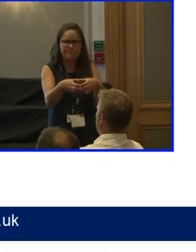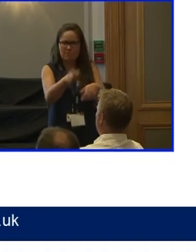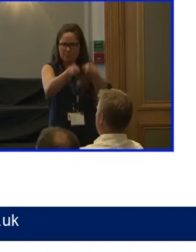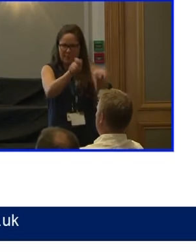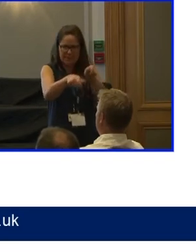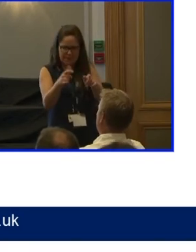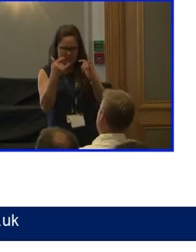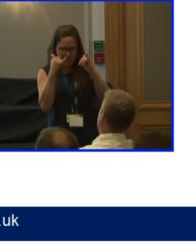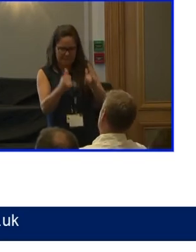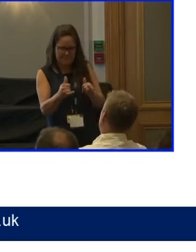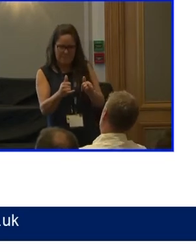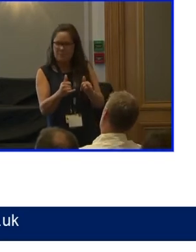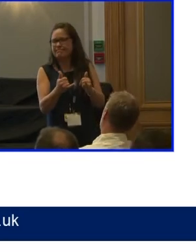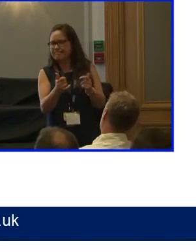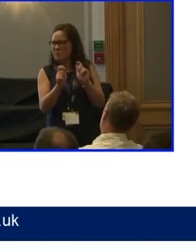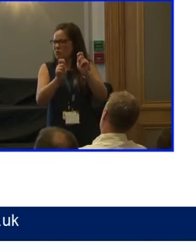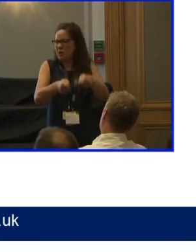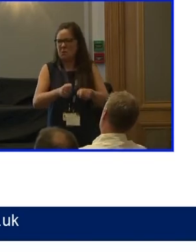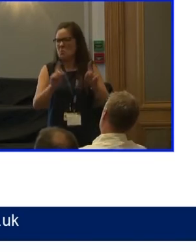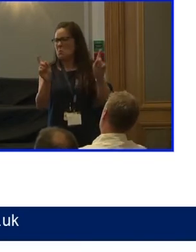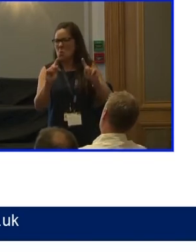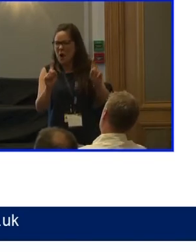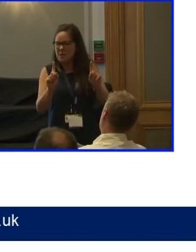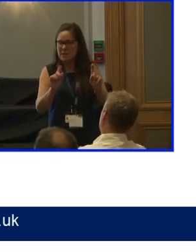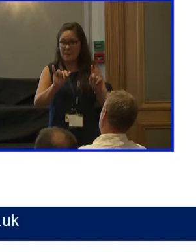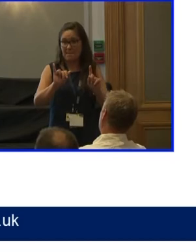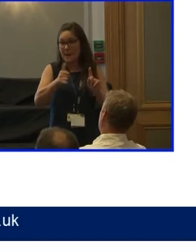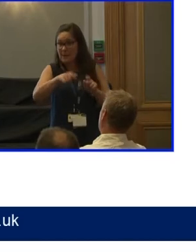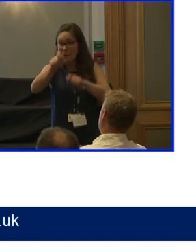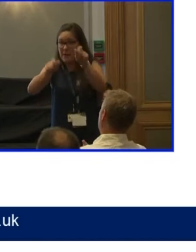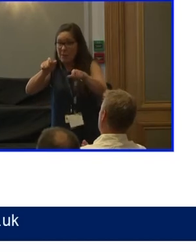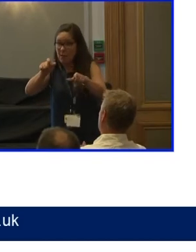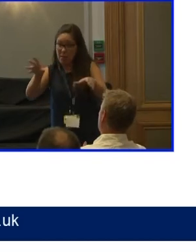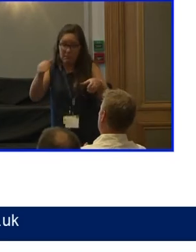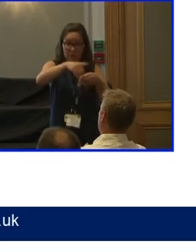on the treatment being investigated, these may be healthy people.